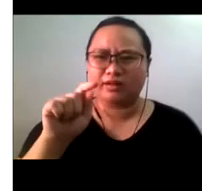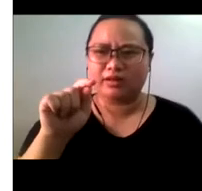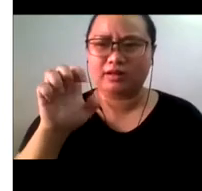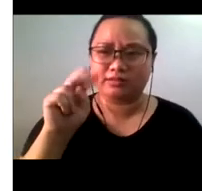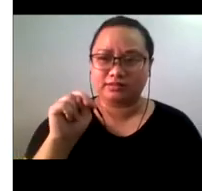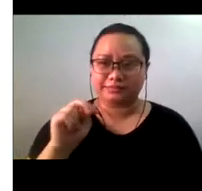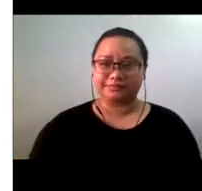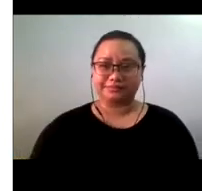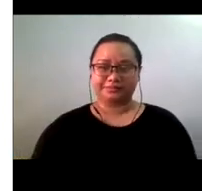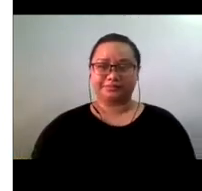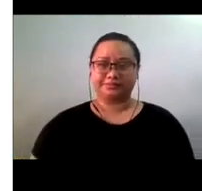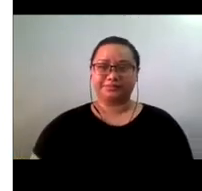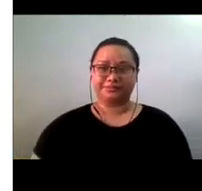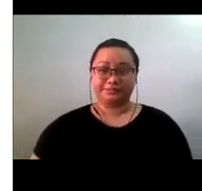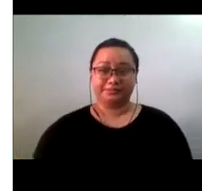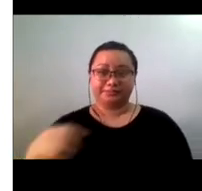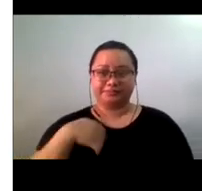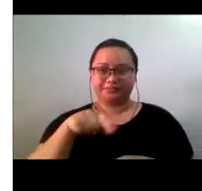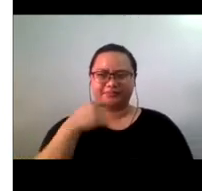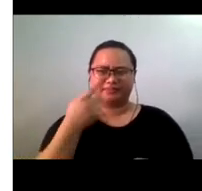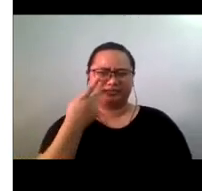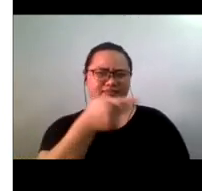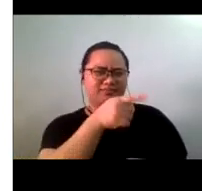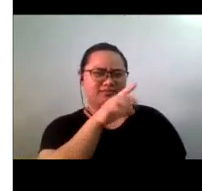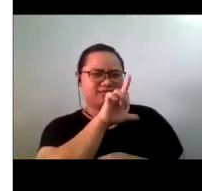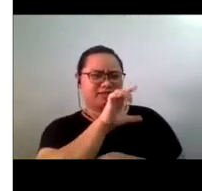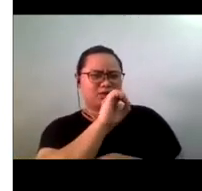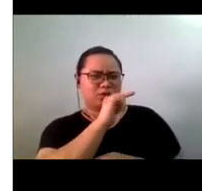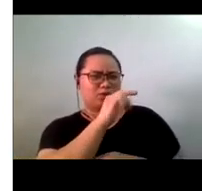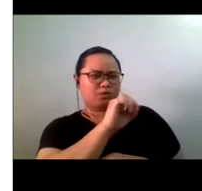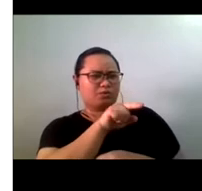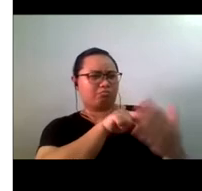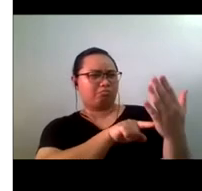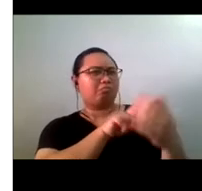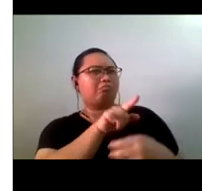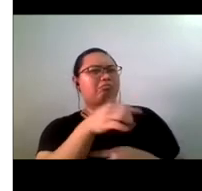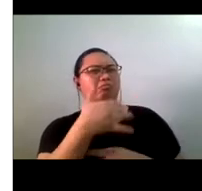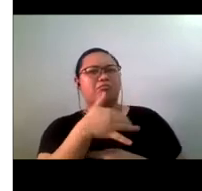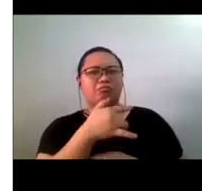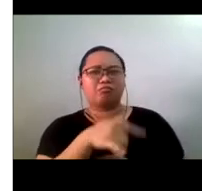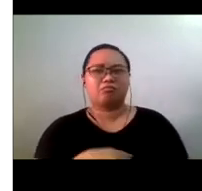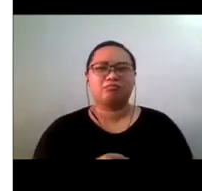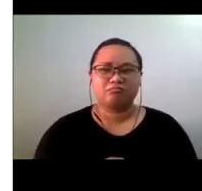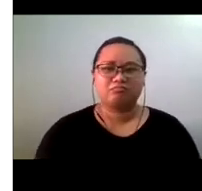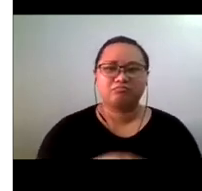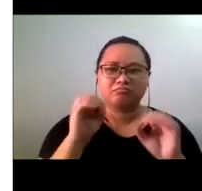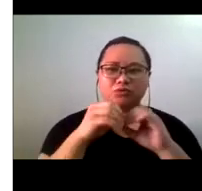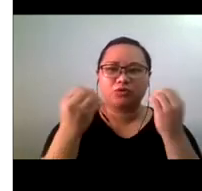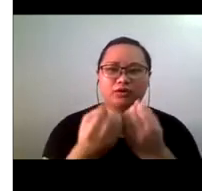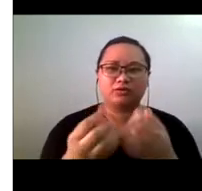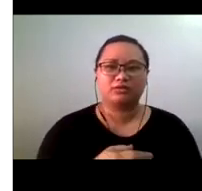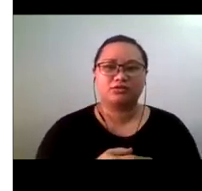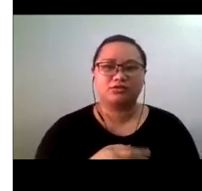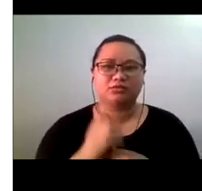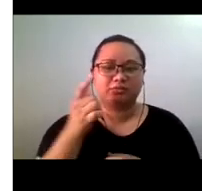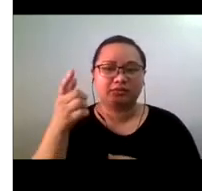actually the logo of the Listen First or .org in the U.S. So it's a